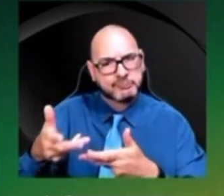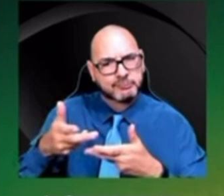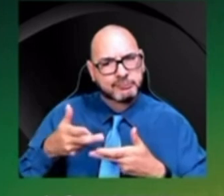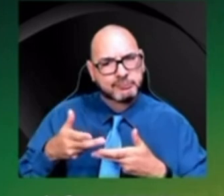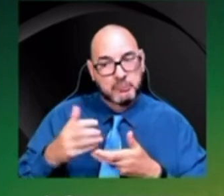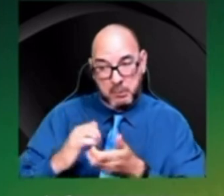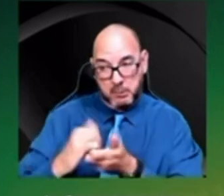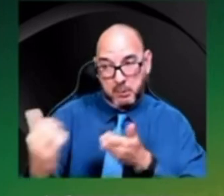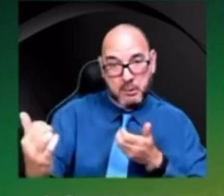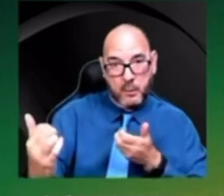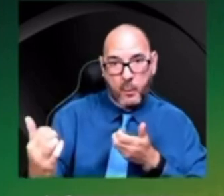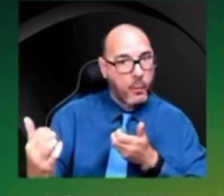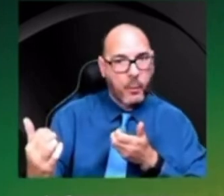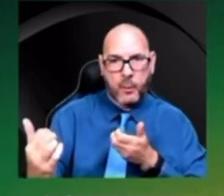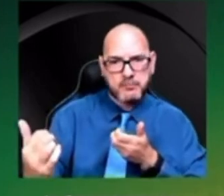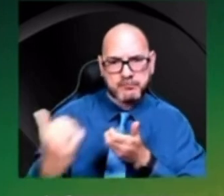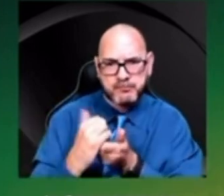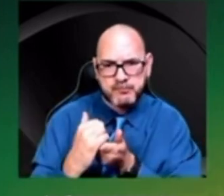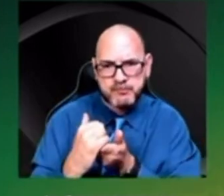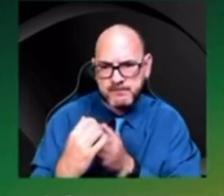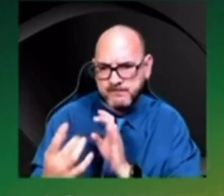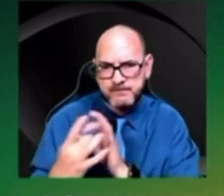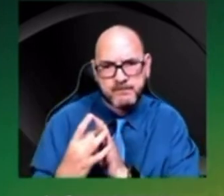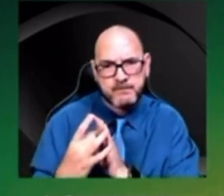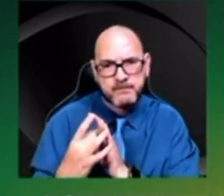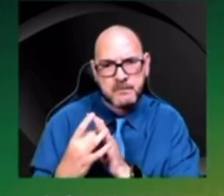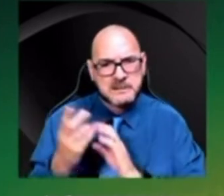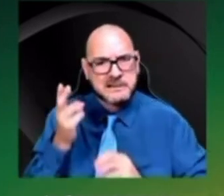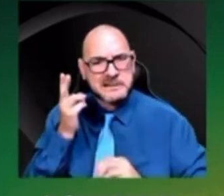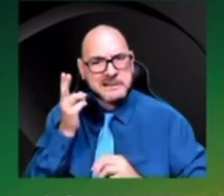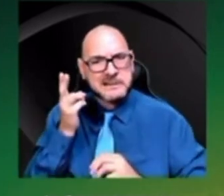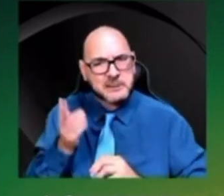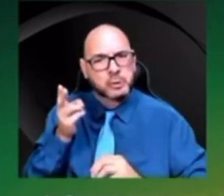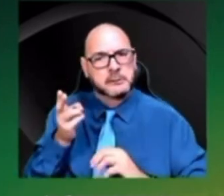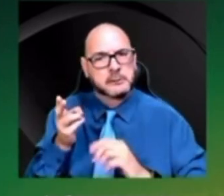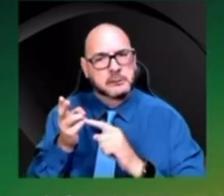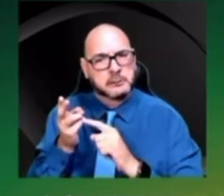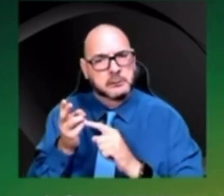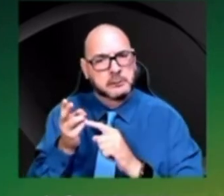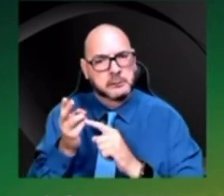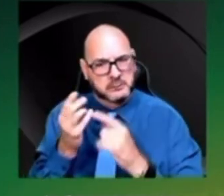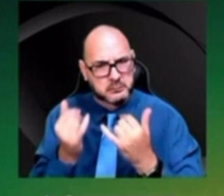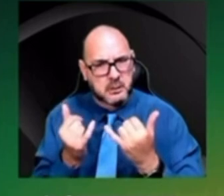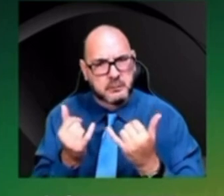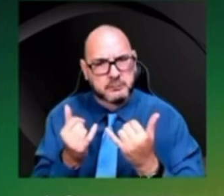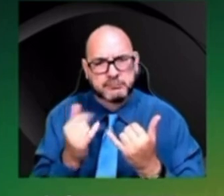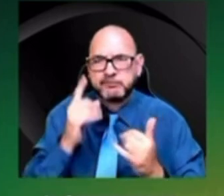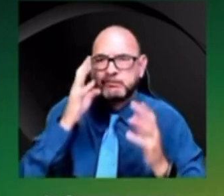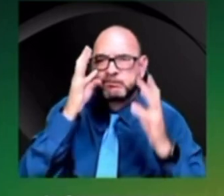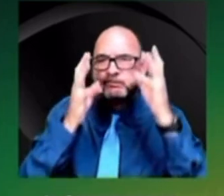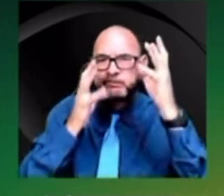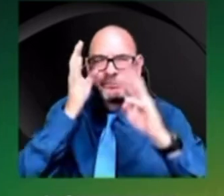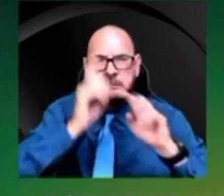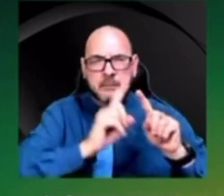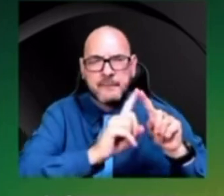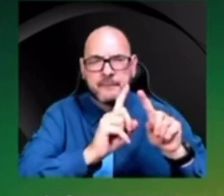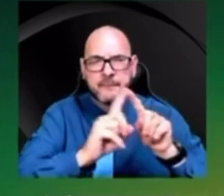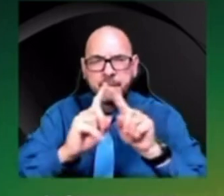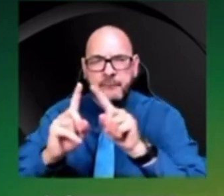about the challenges presented to close these gaps and then commit to take action because solutions are within sight and within